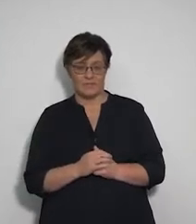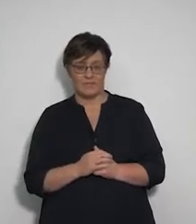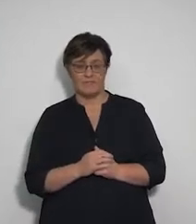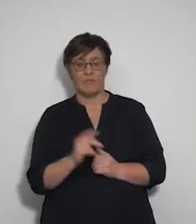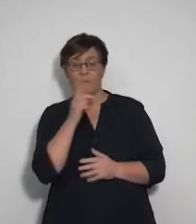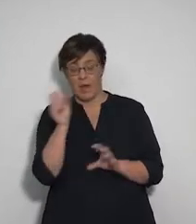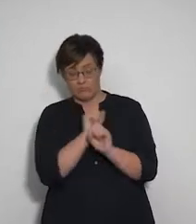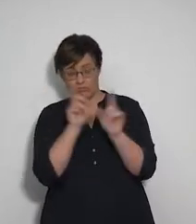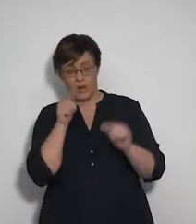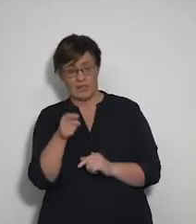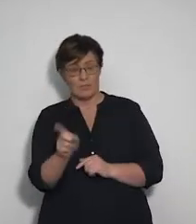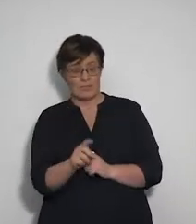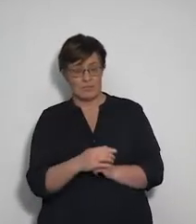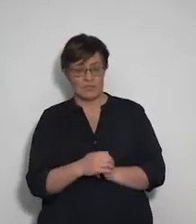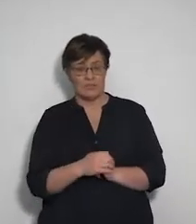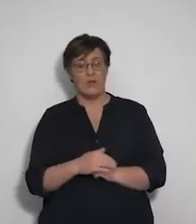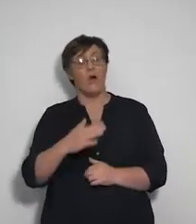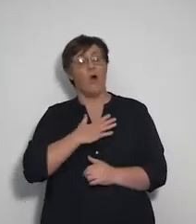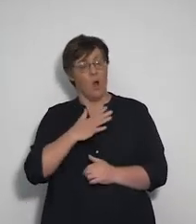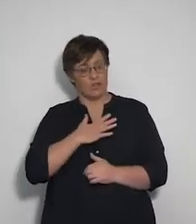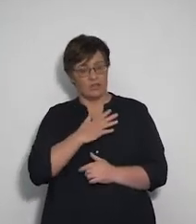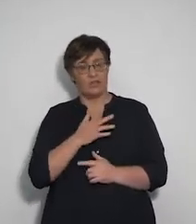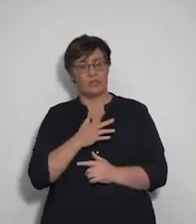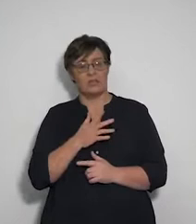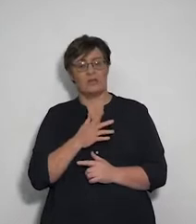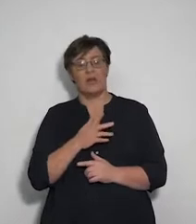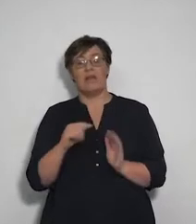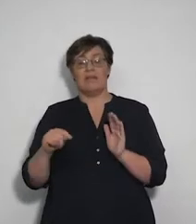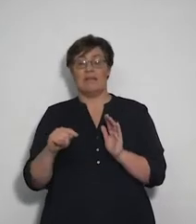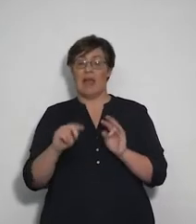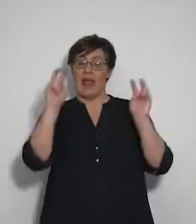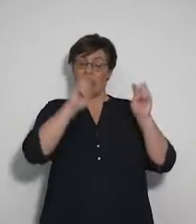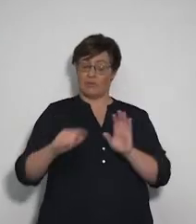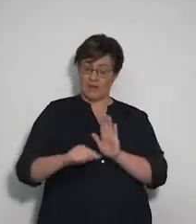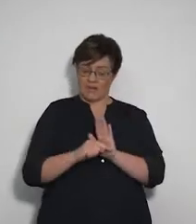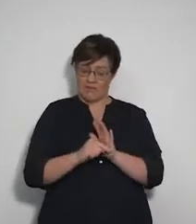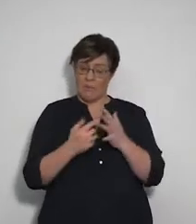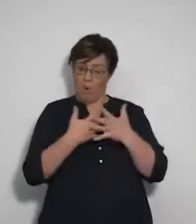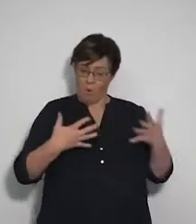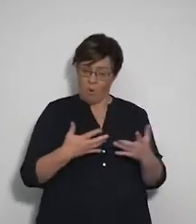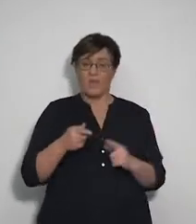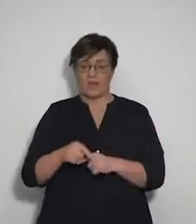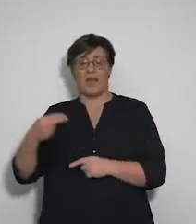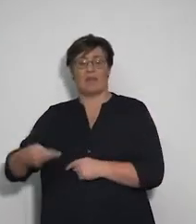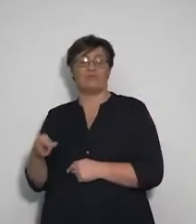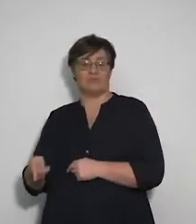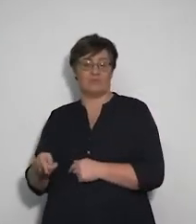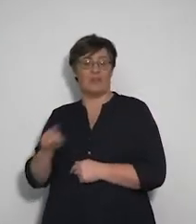need to realize that the oxygen has a greater electronegativity than that of hydrogen. That's